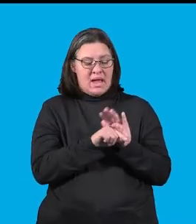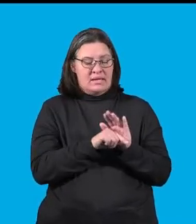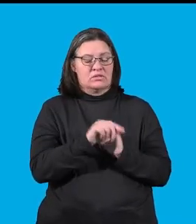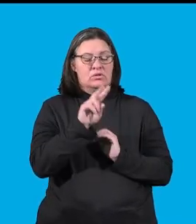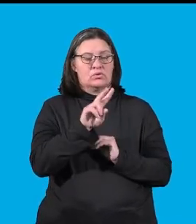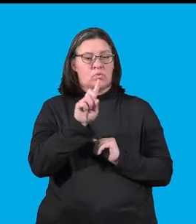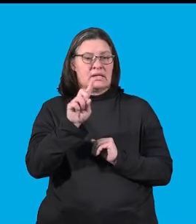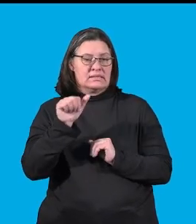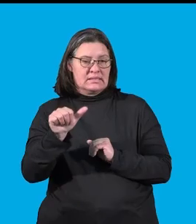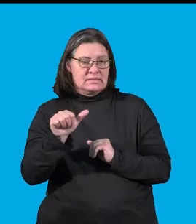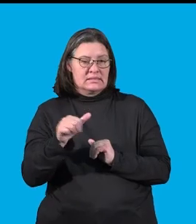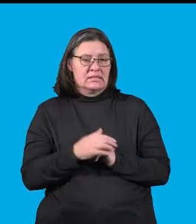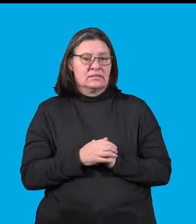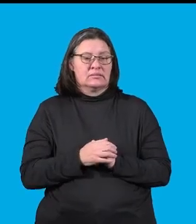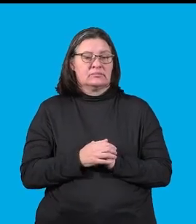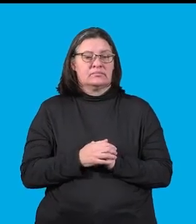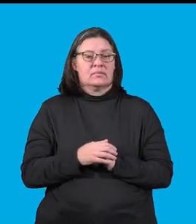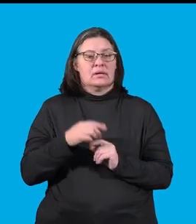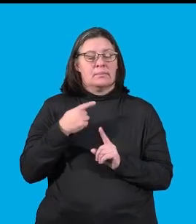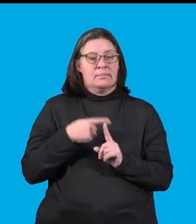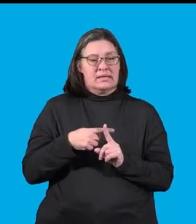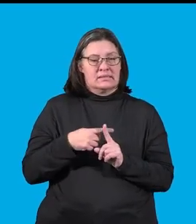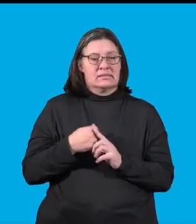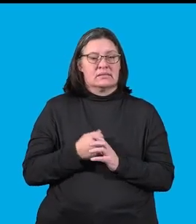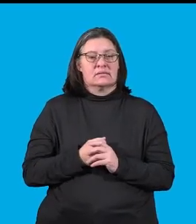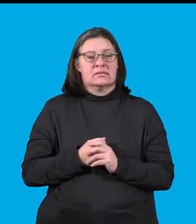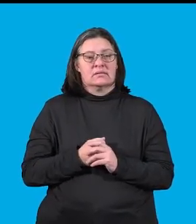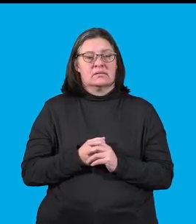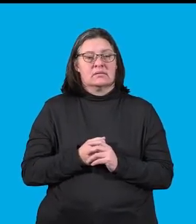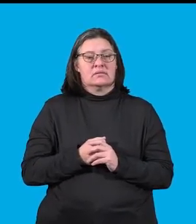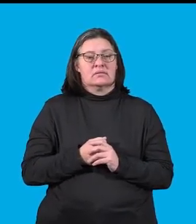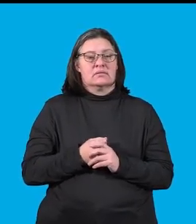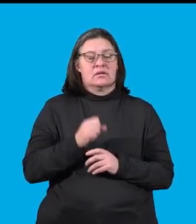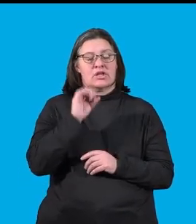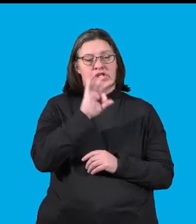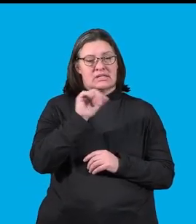with negative 216 plus